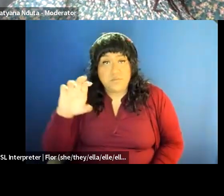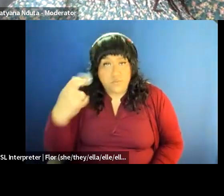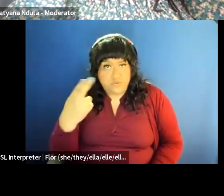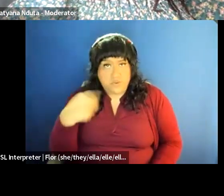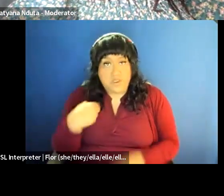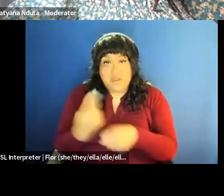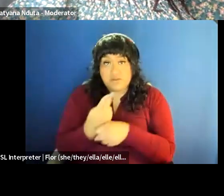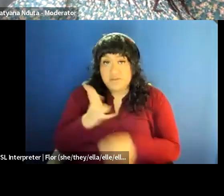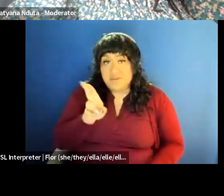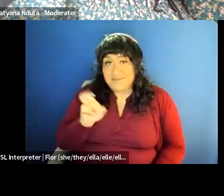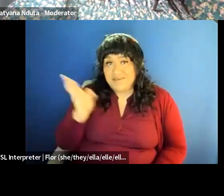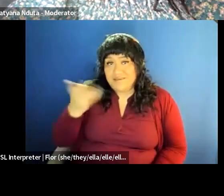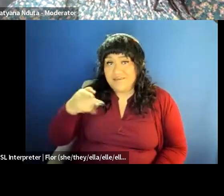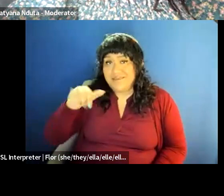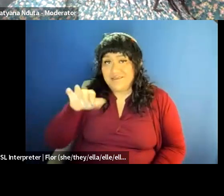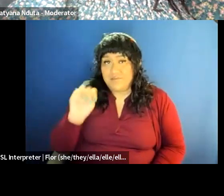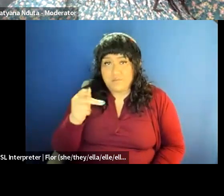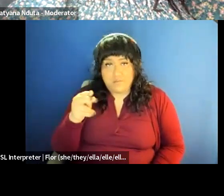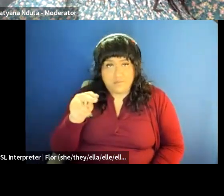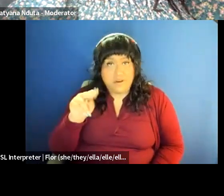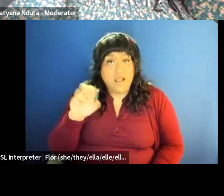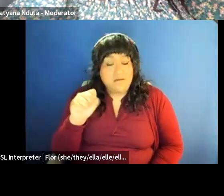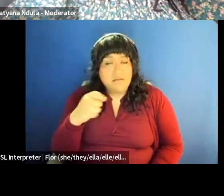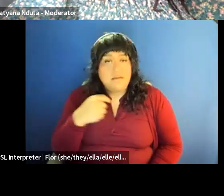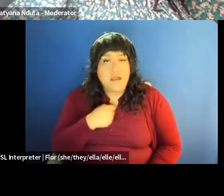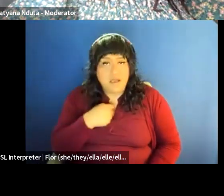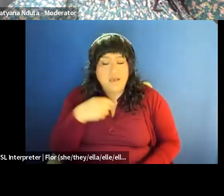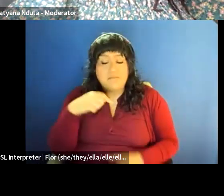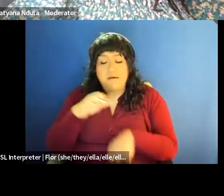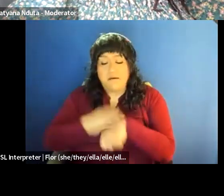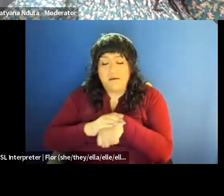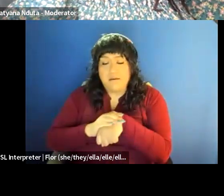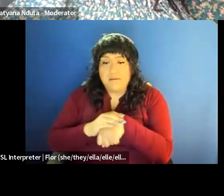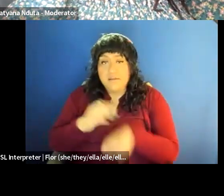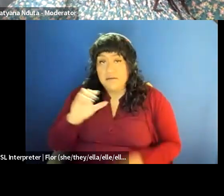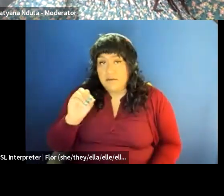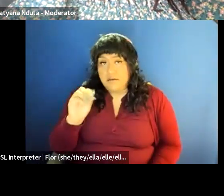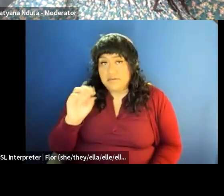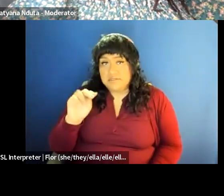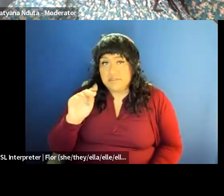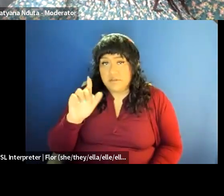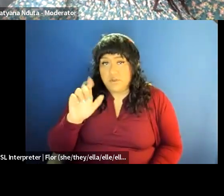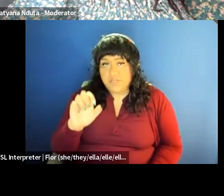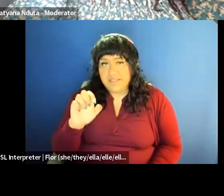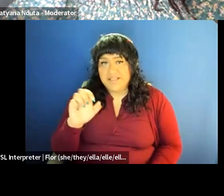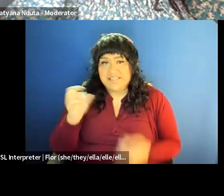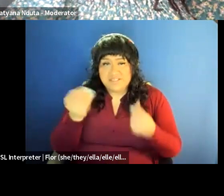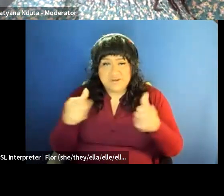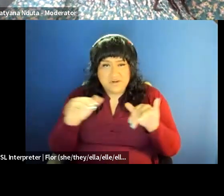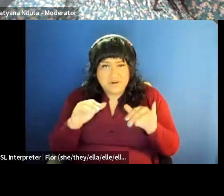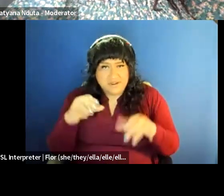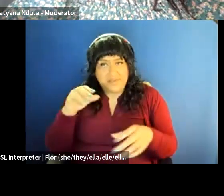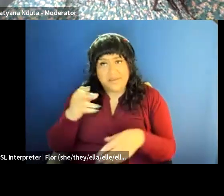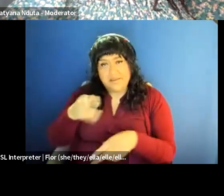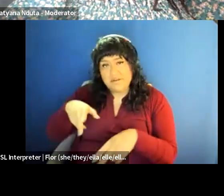use he, him pronouns. I'm on unceded Ohlone territory in so-called Oakland.